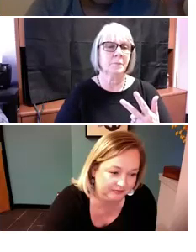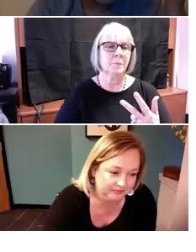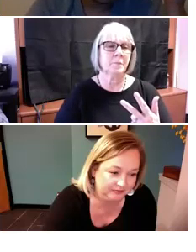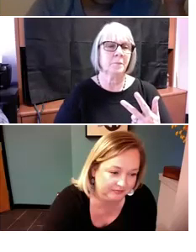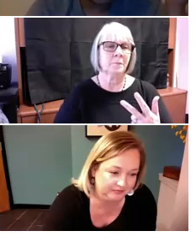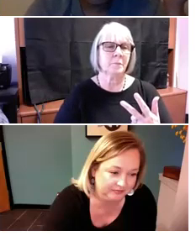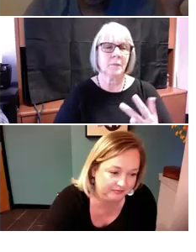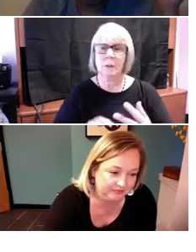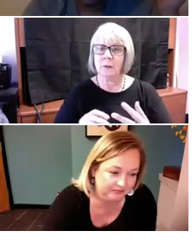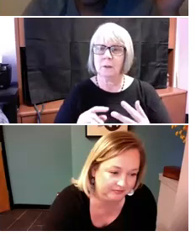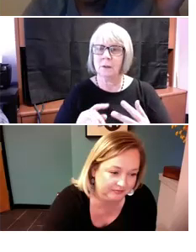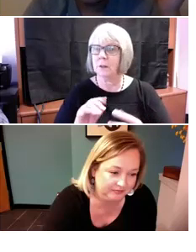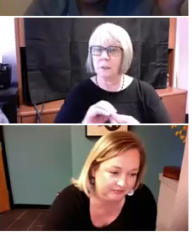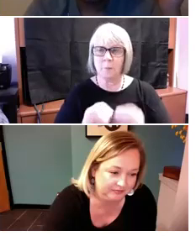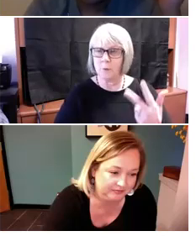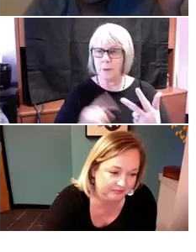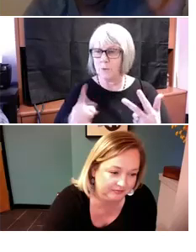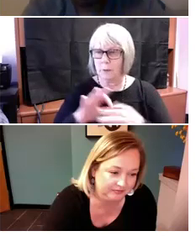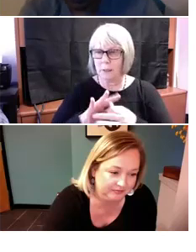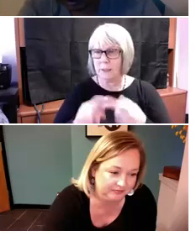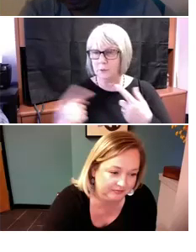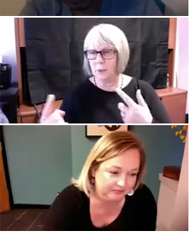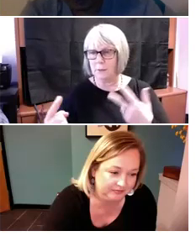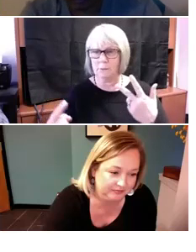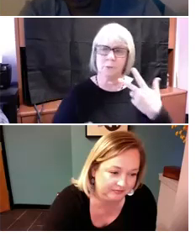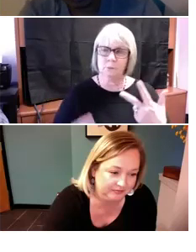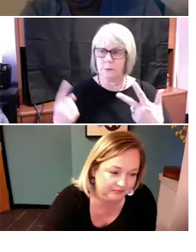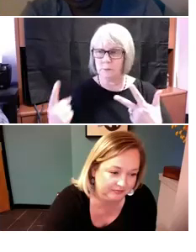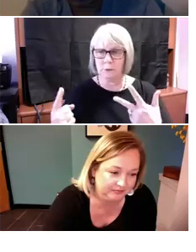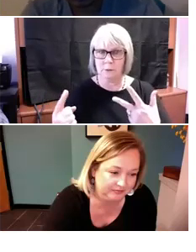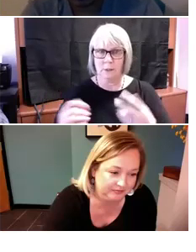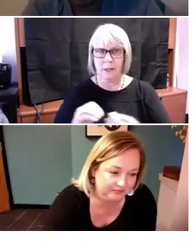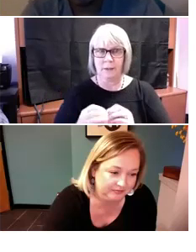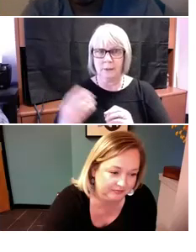Node number 3 is only connected to 1. So we just have 1 here. Node number 4.